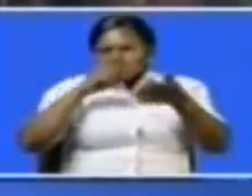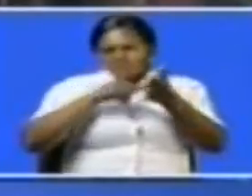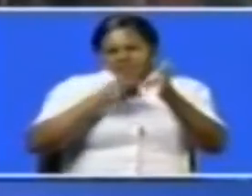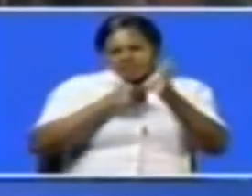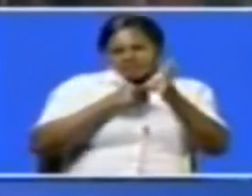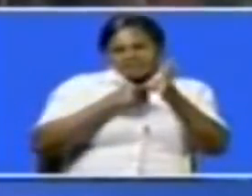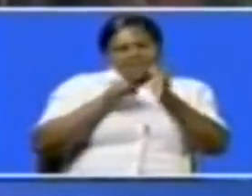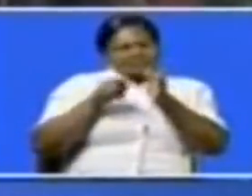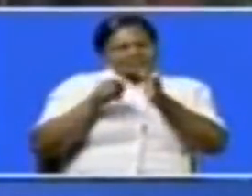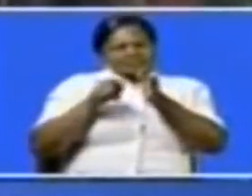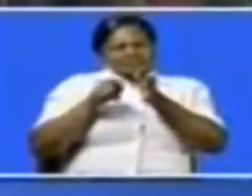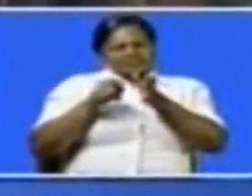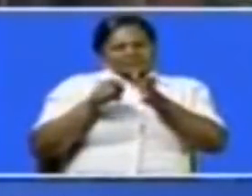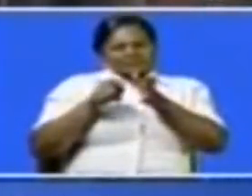it